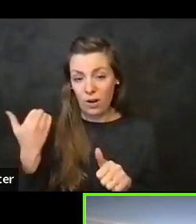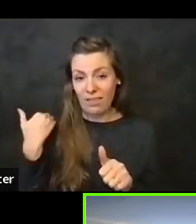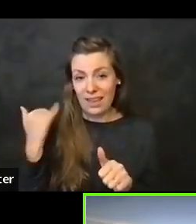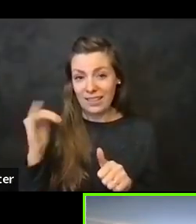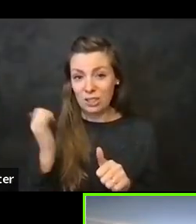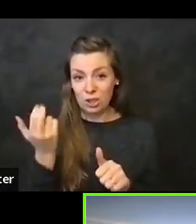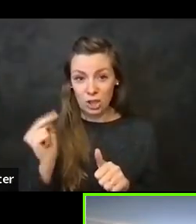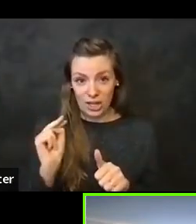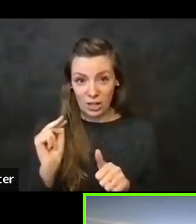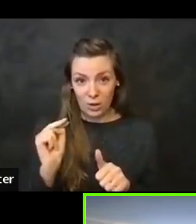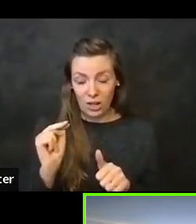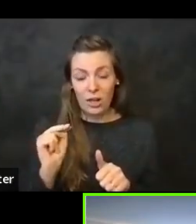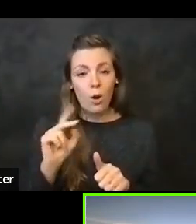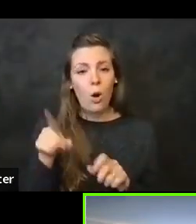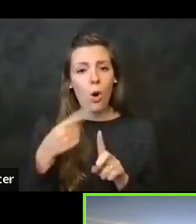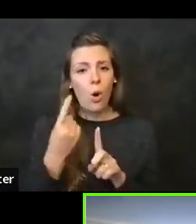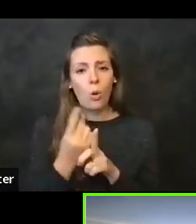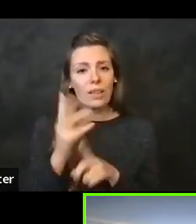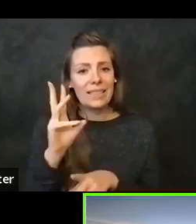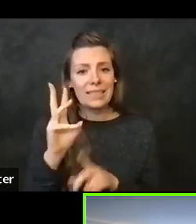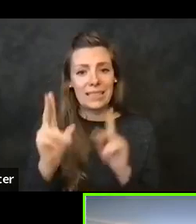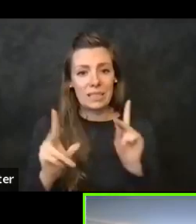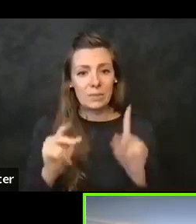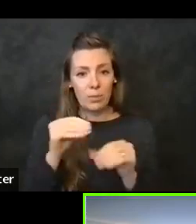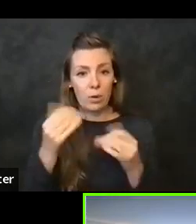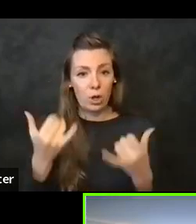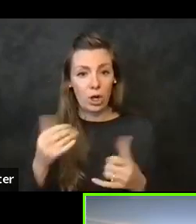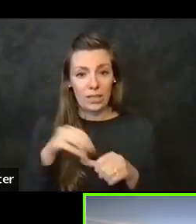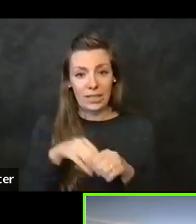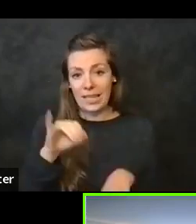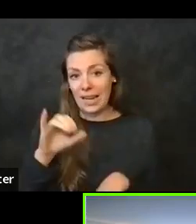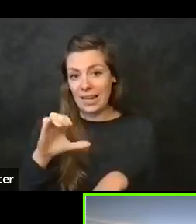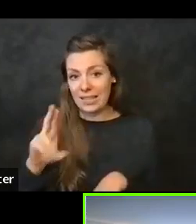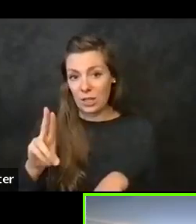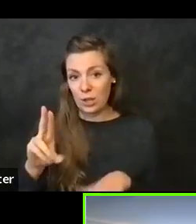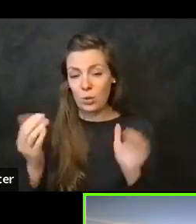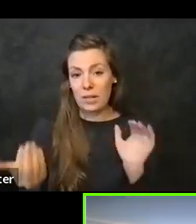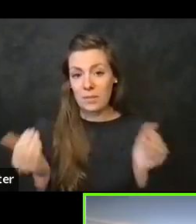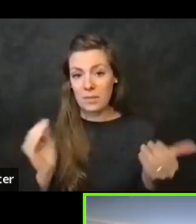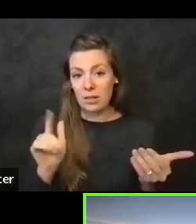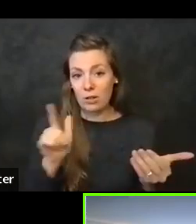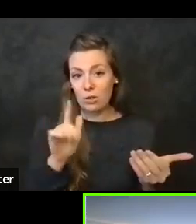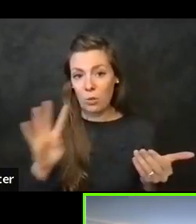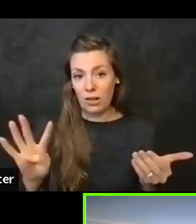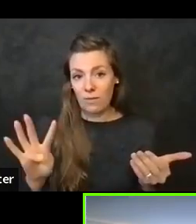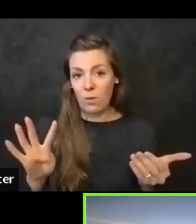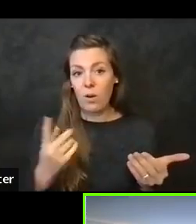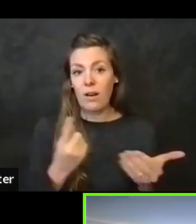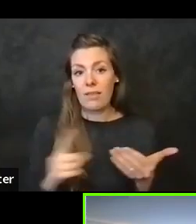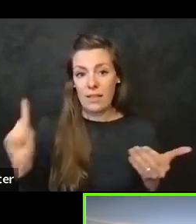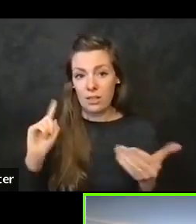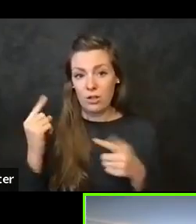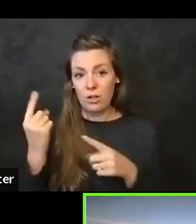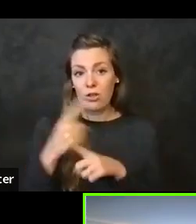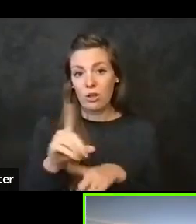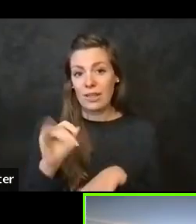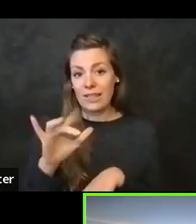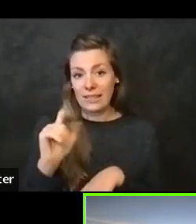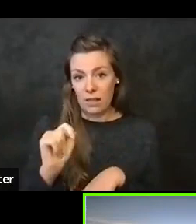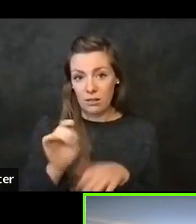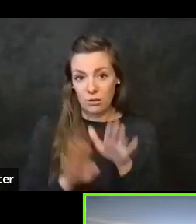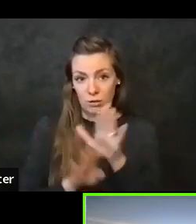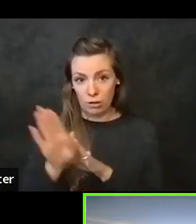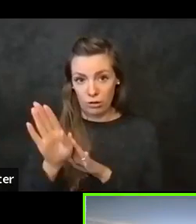6 patients are currently in the ICU with COVID, compared to 24 last summer during the Delta surge and 26 last